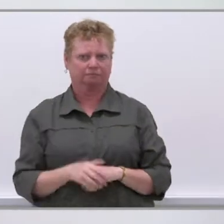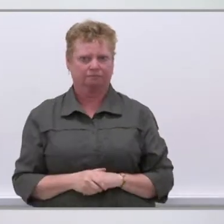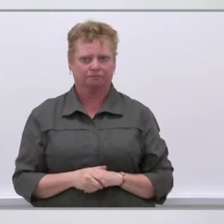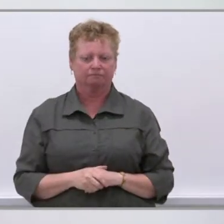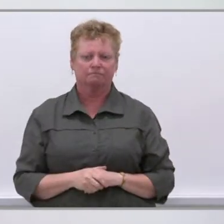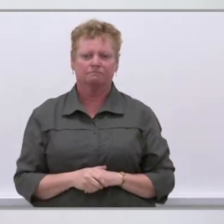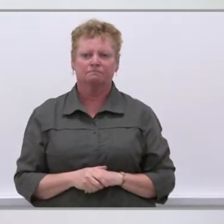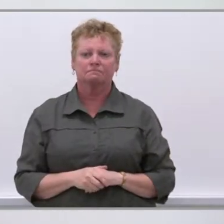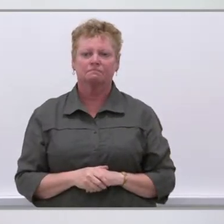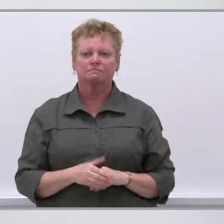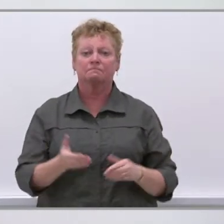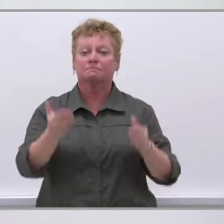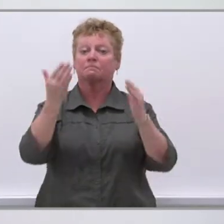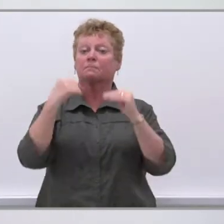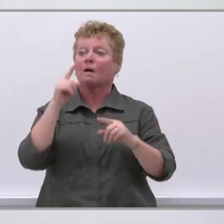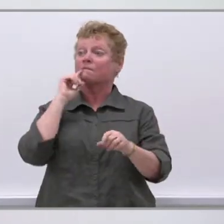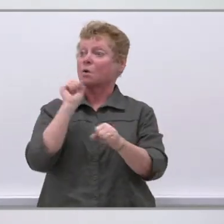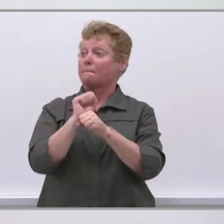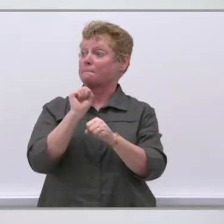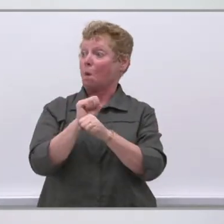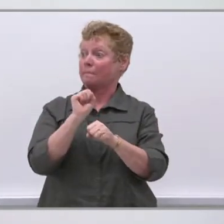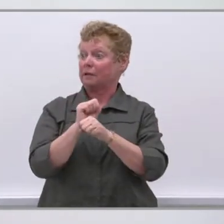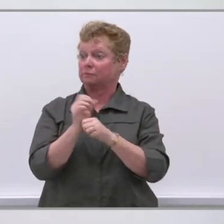In terms of employment,